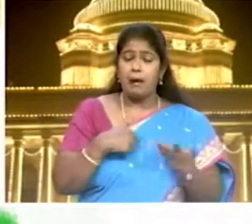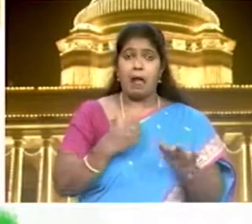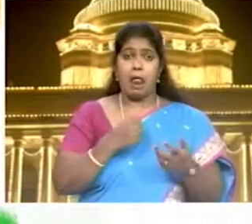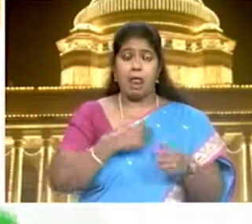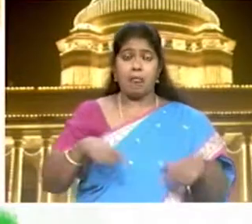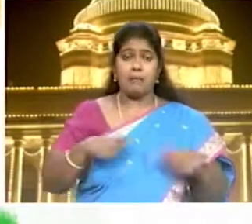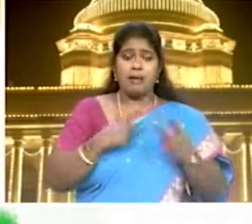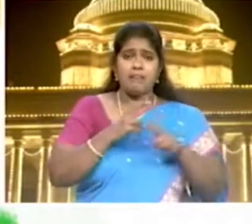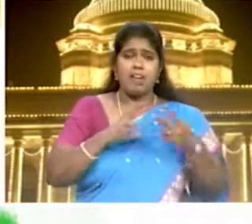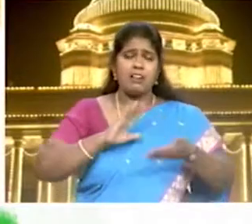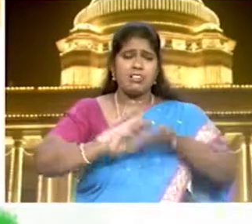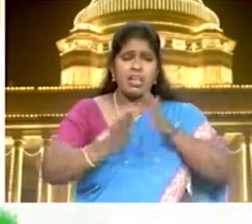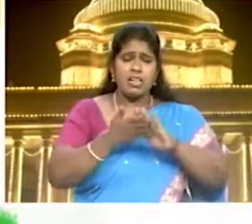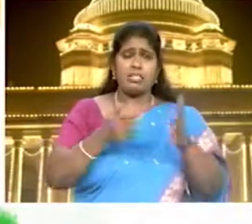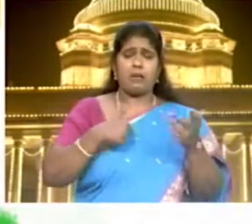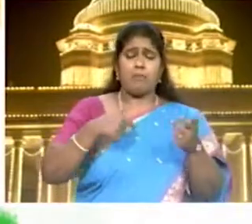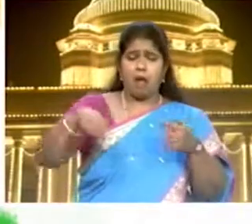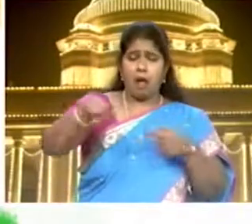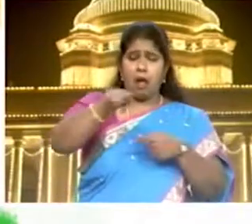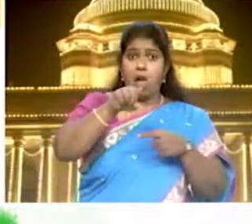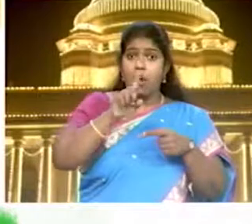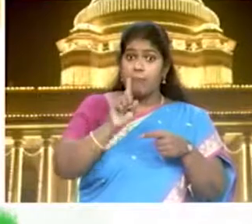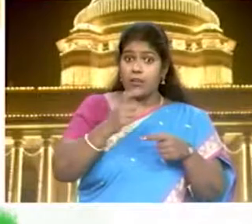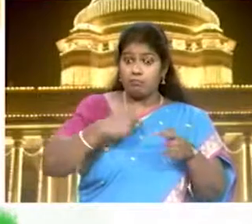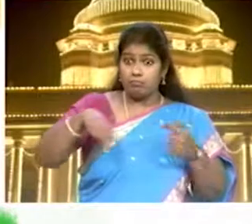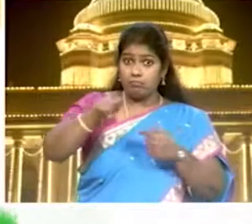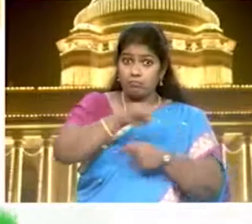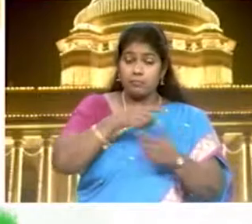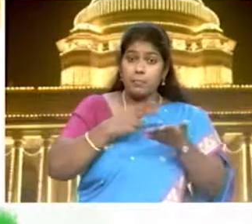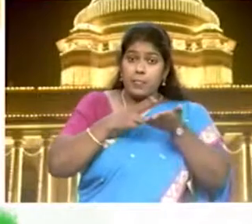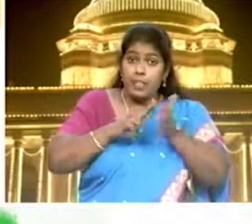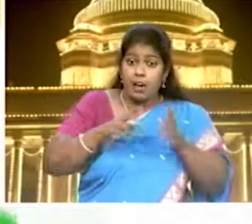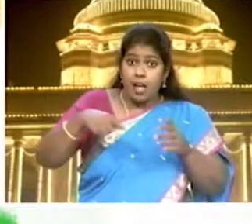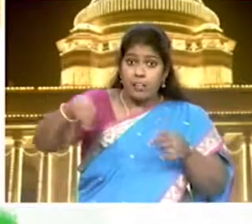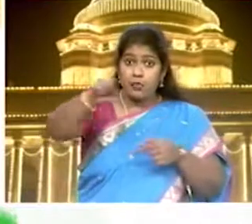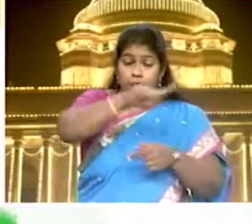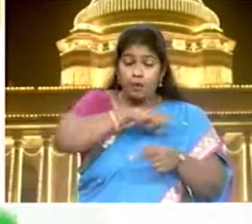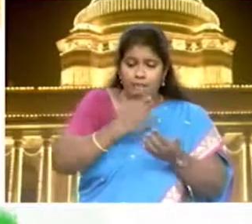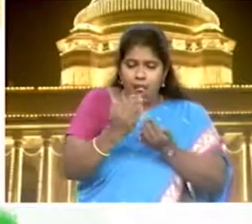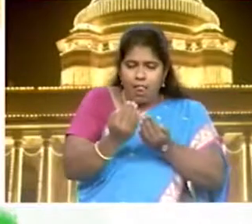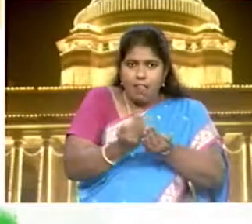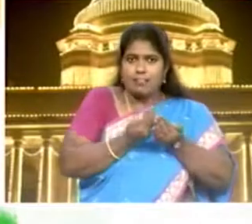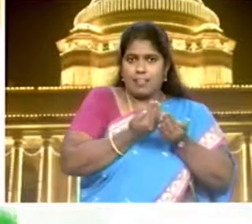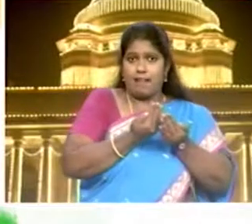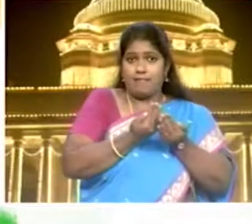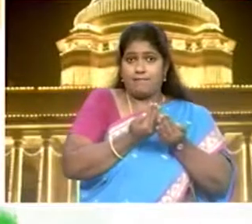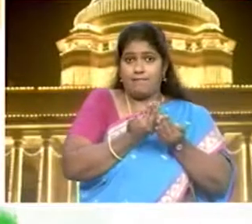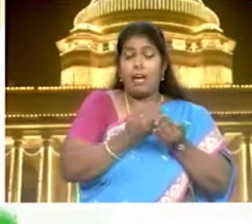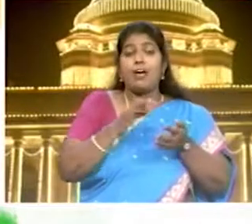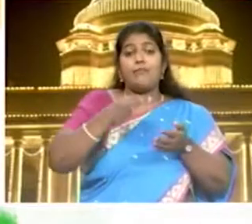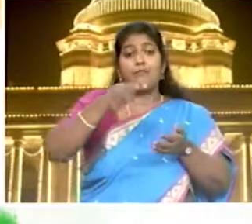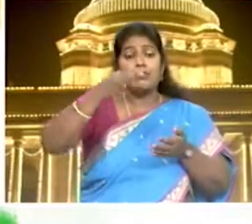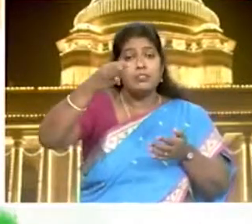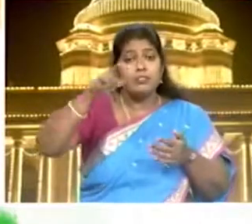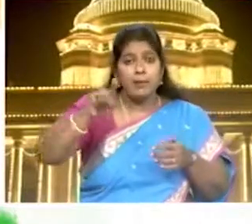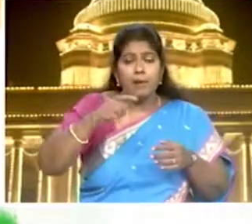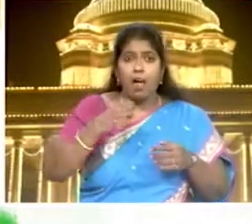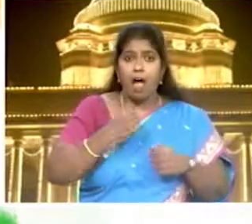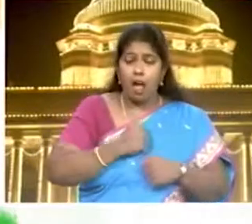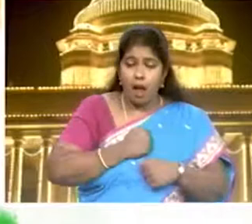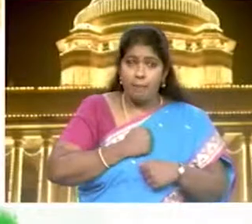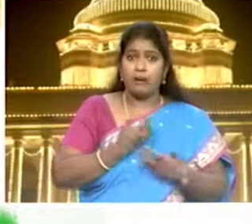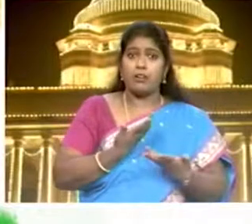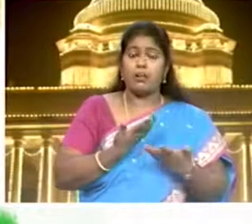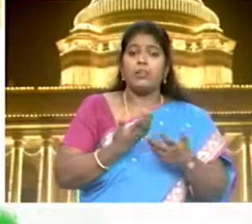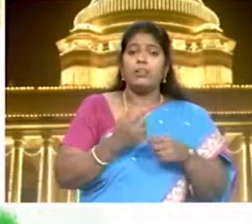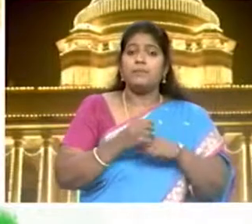must remain determined to preserve all that makes India beautiful. Conserving water,